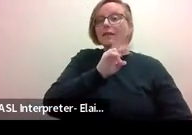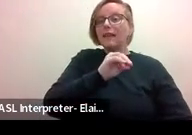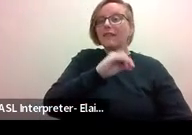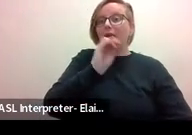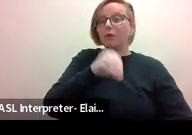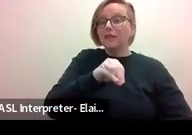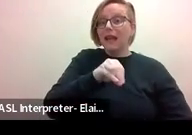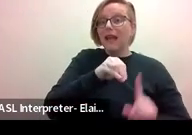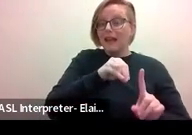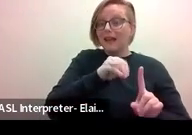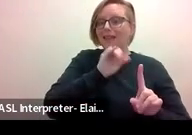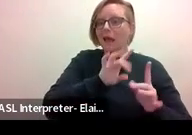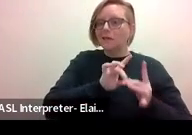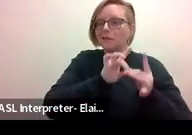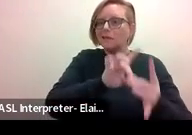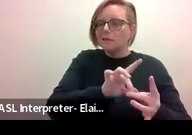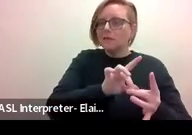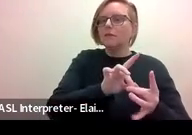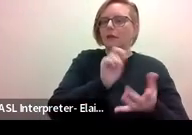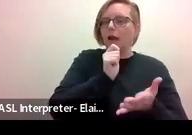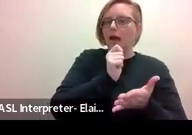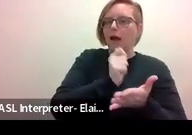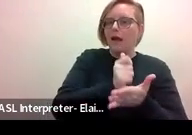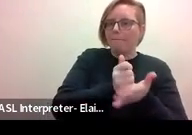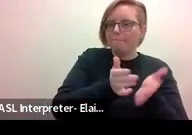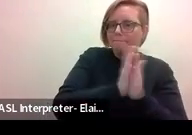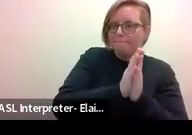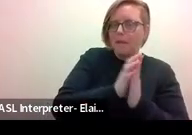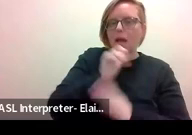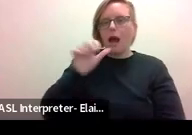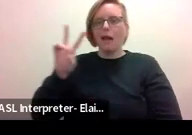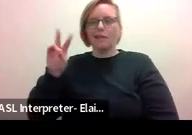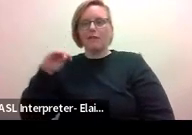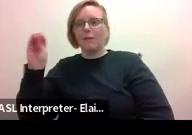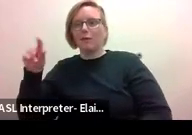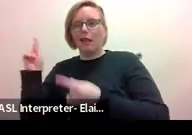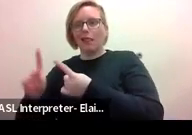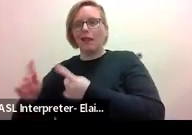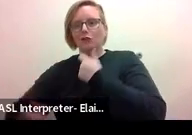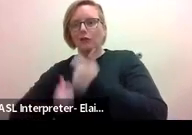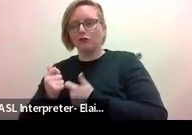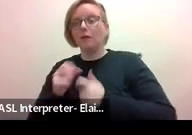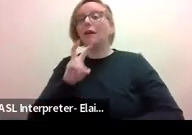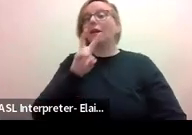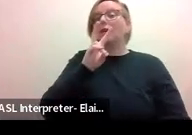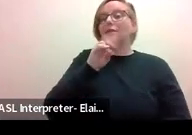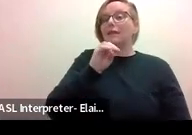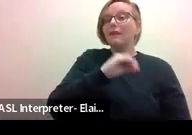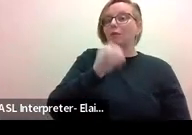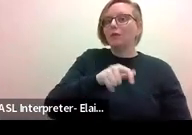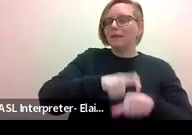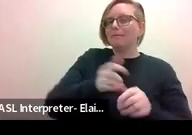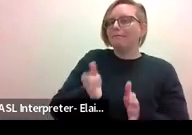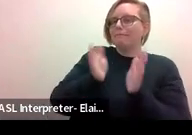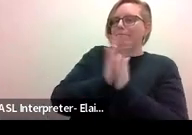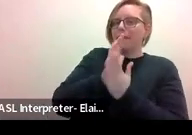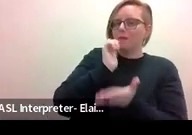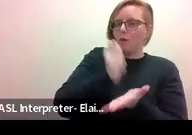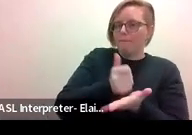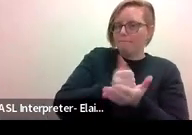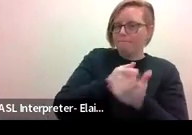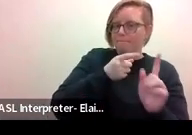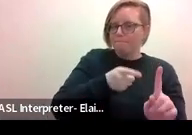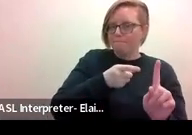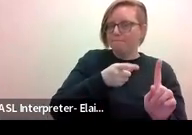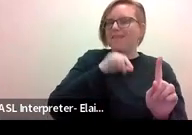directly tied to requesting help, right? And she's requesting help in 70% of opportunities. So what